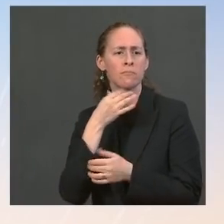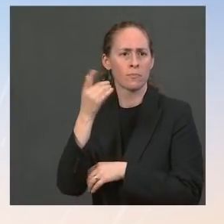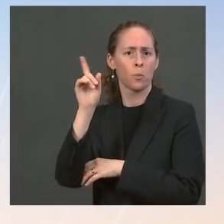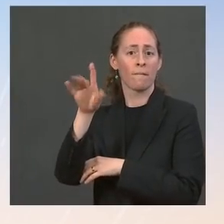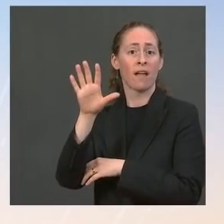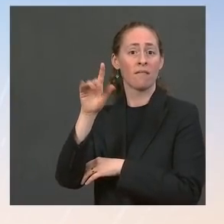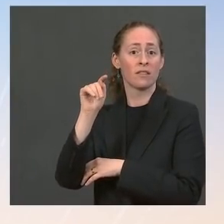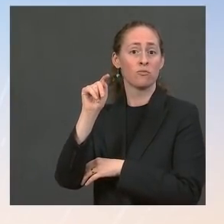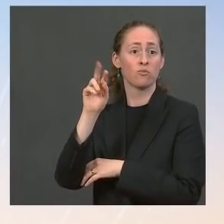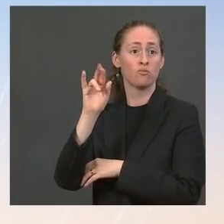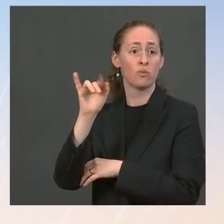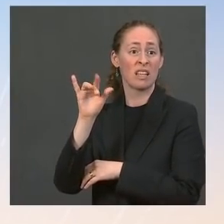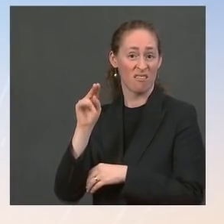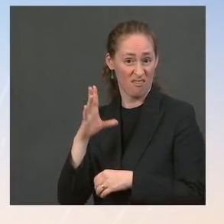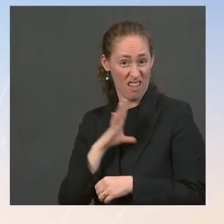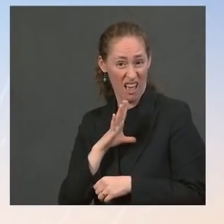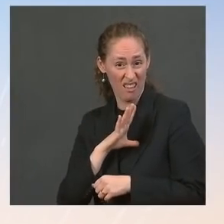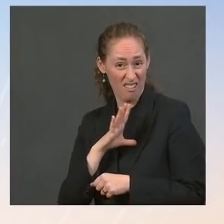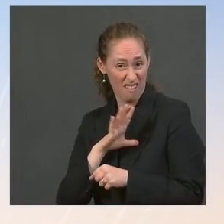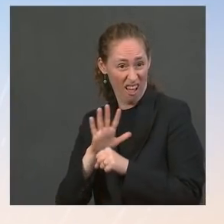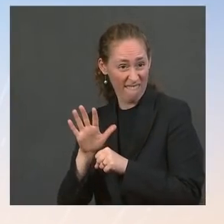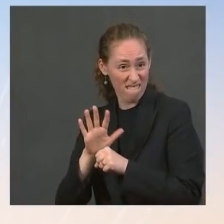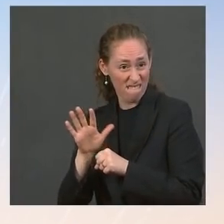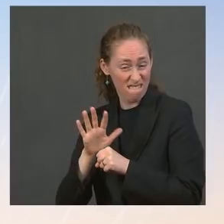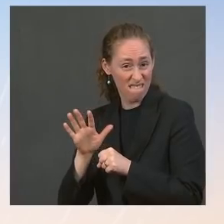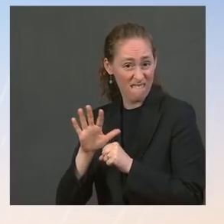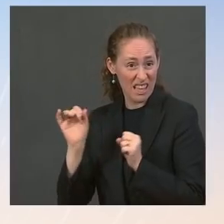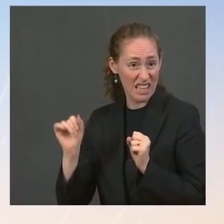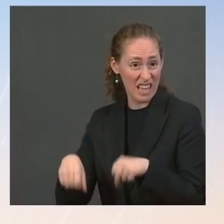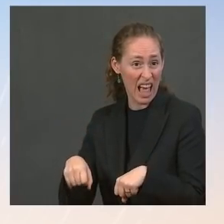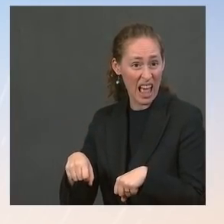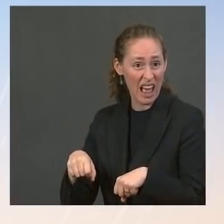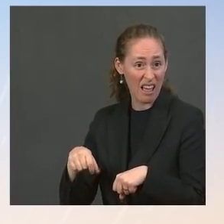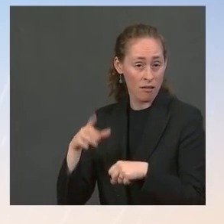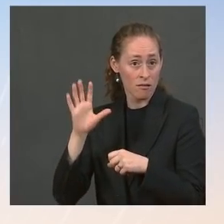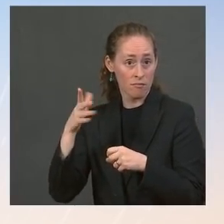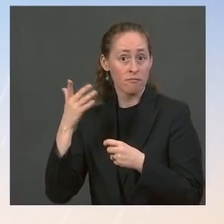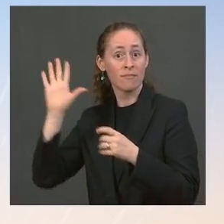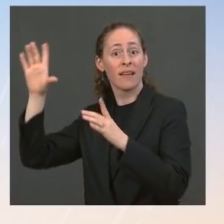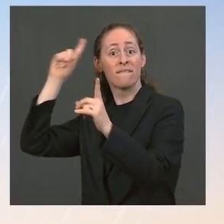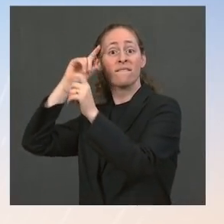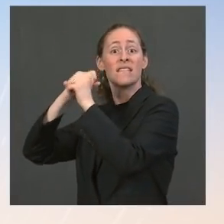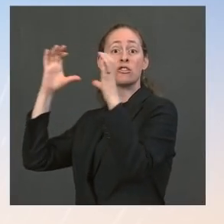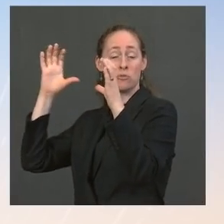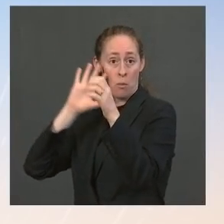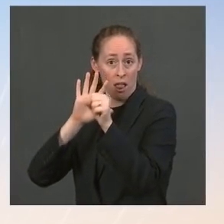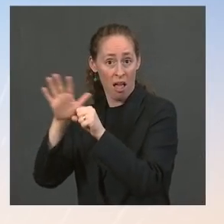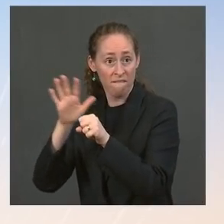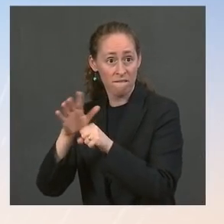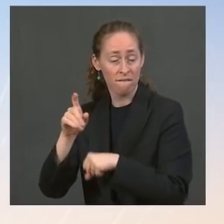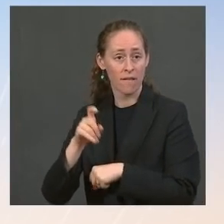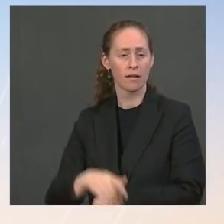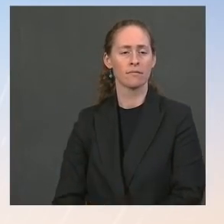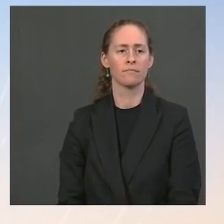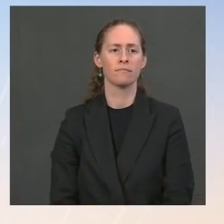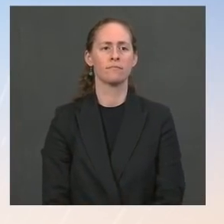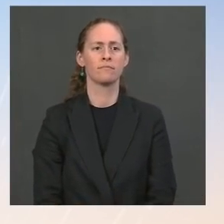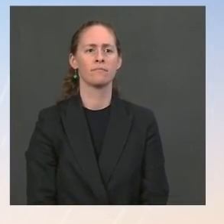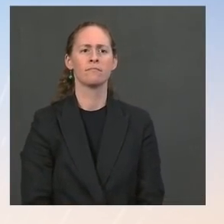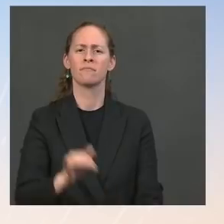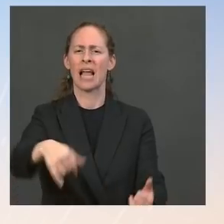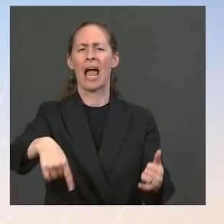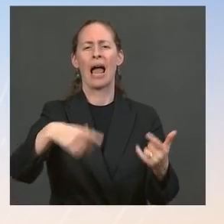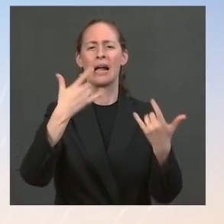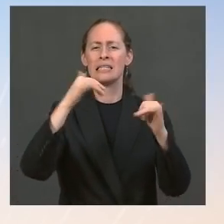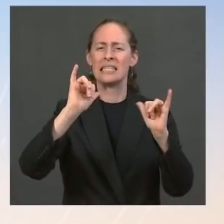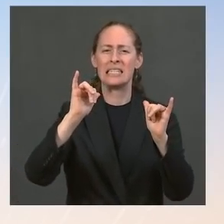spending to cover Biden's president's priorities? I understand that's a number that's been put out there. It's an active negotiation. I'm not going to weigh in